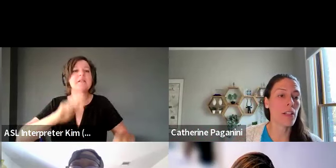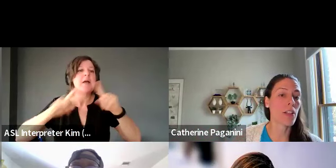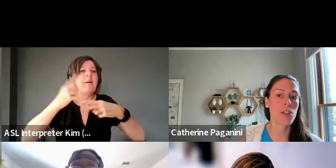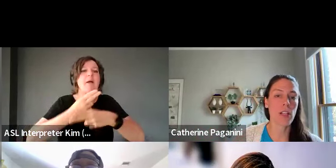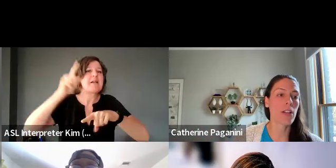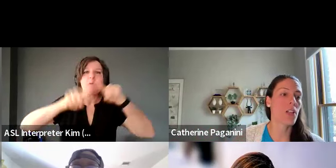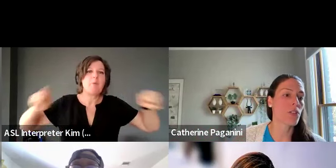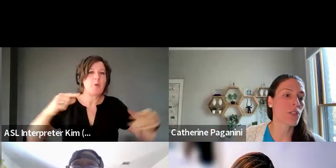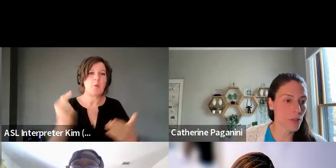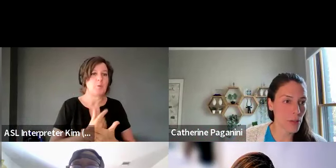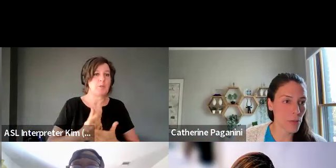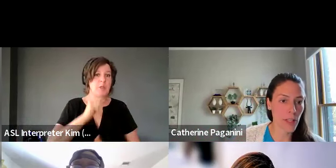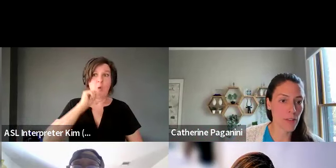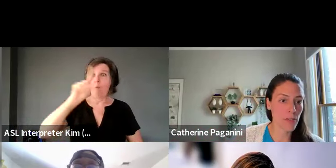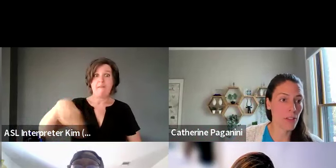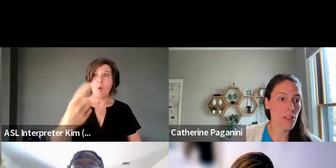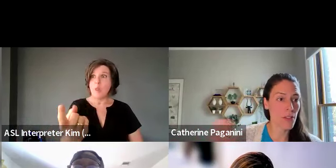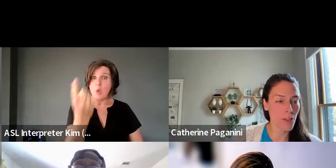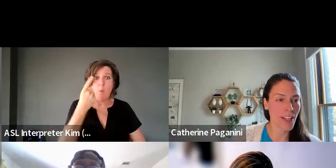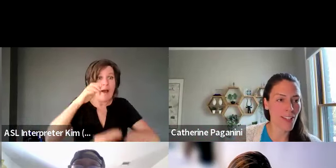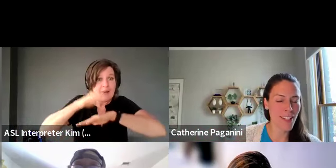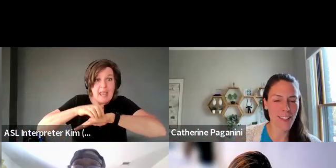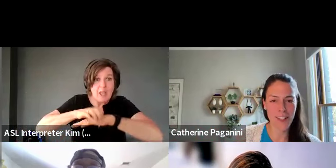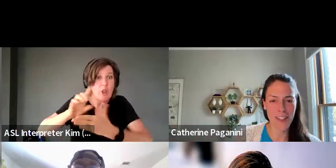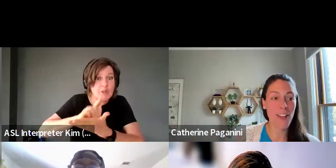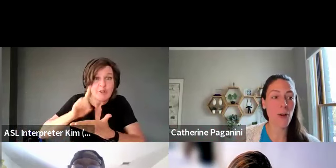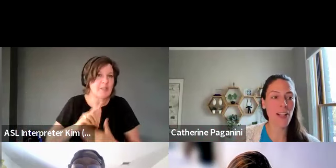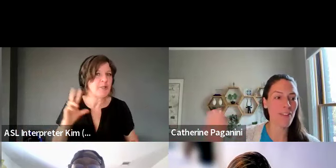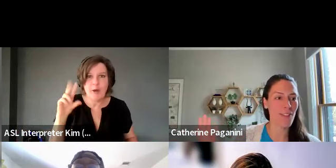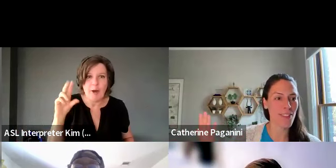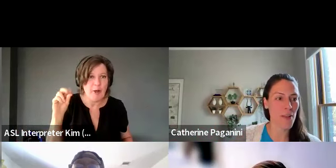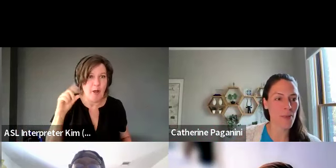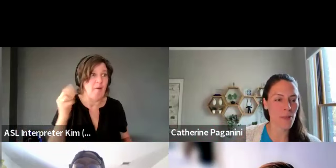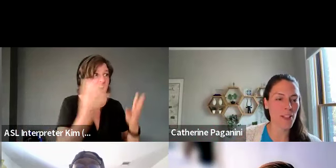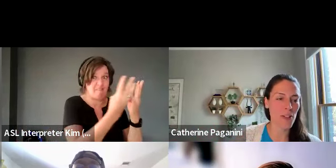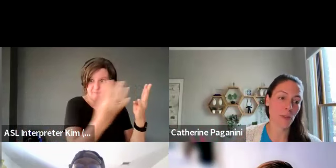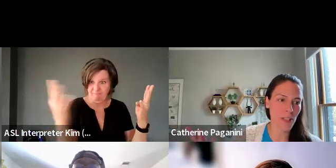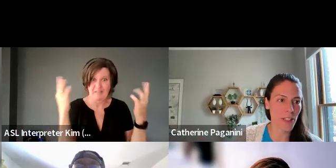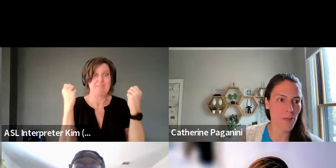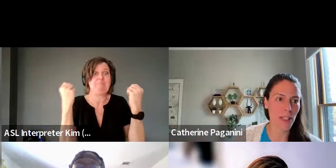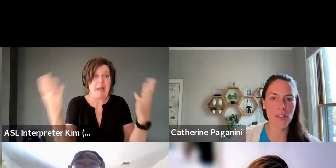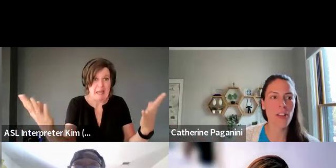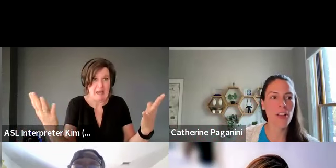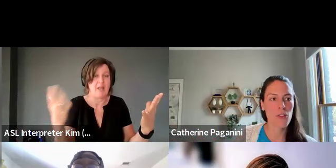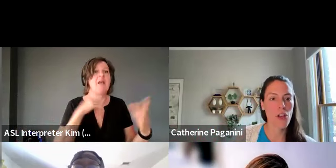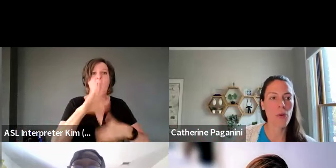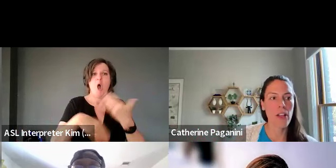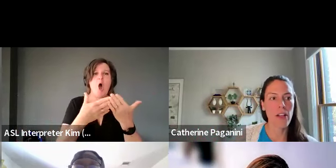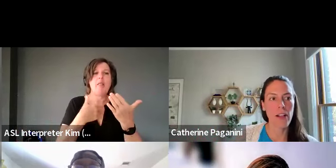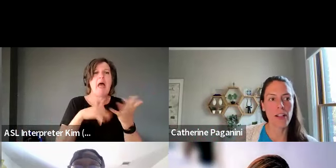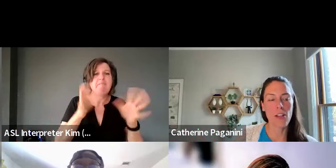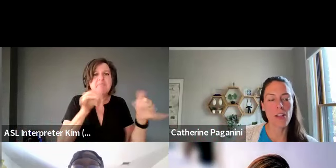one English dictionary, right? People have lots of different English dictionaries, and they all have the same explanation or similar explanation.